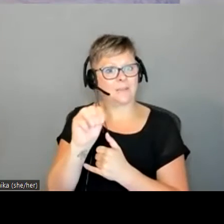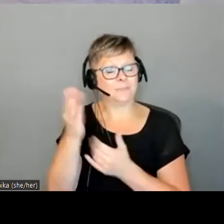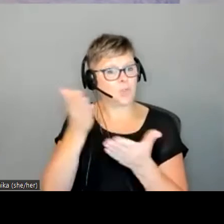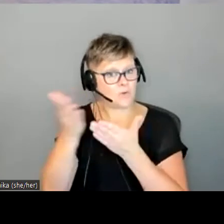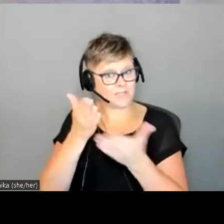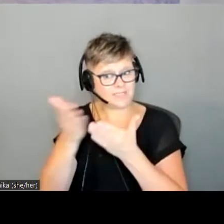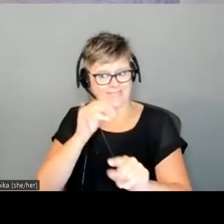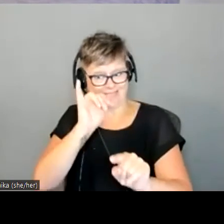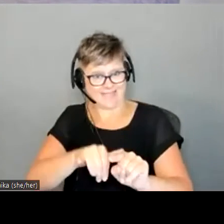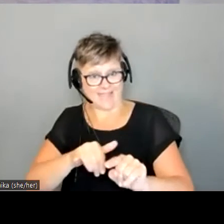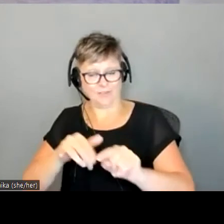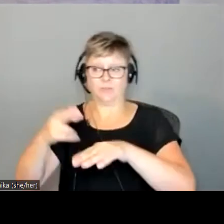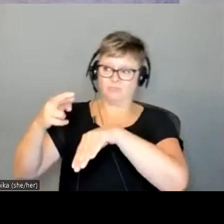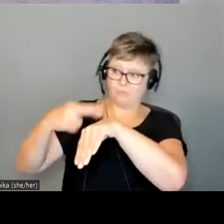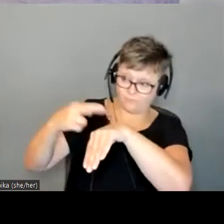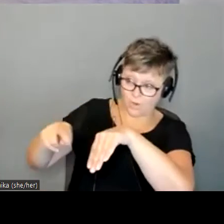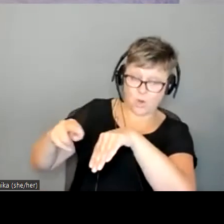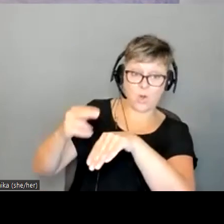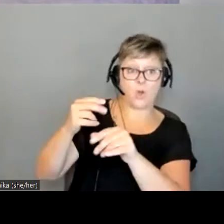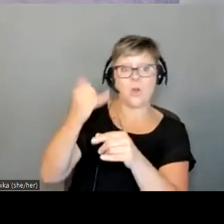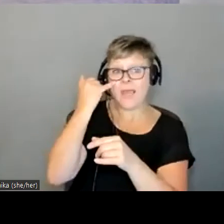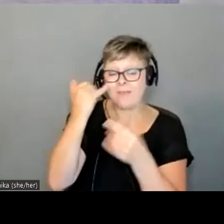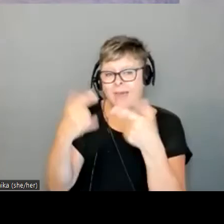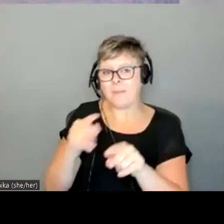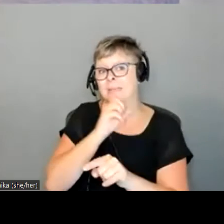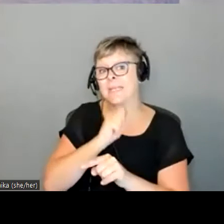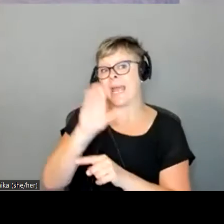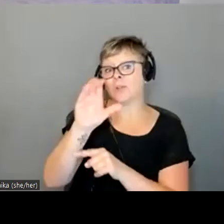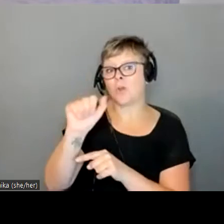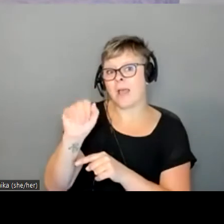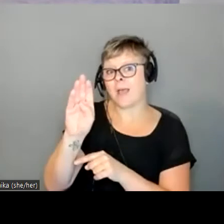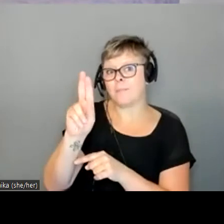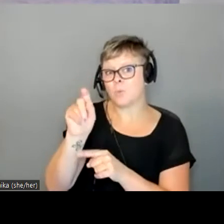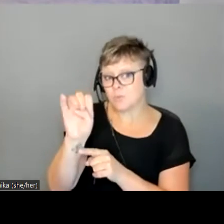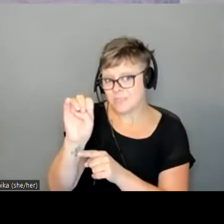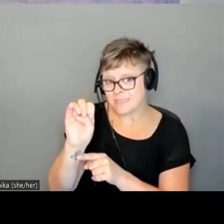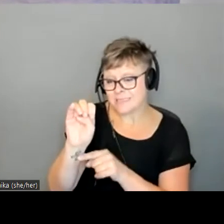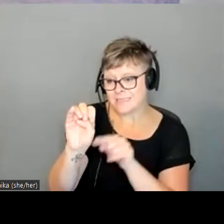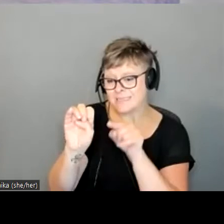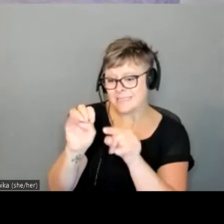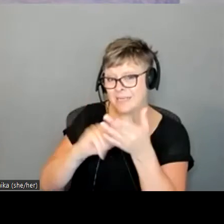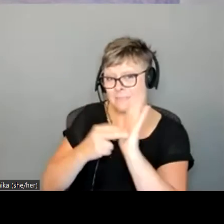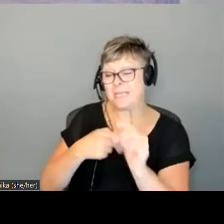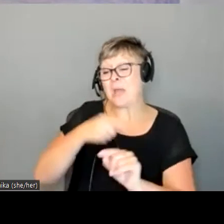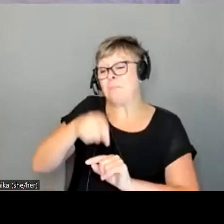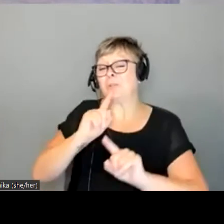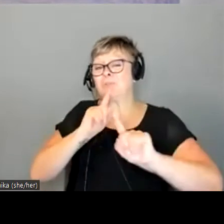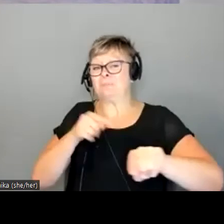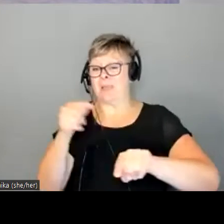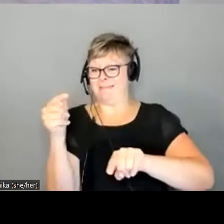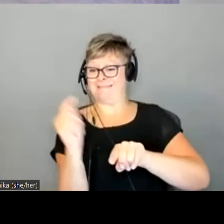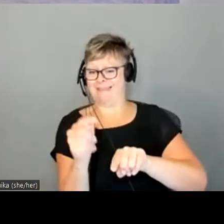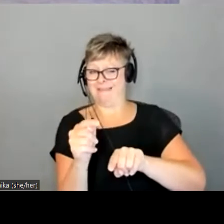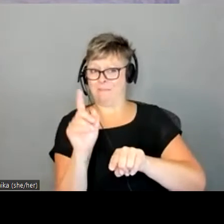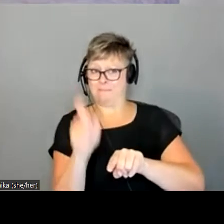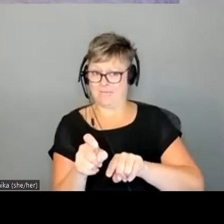report a referral made when there's elder abuse, then I have to respond to that in the way that I'm supposed